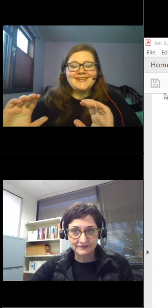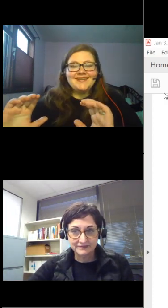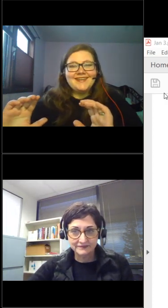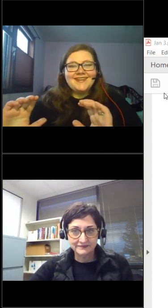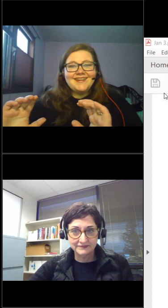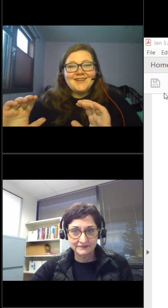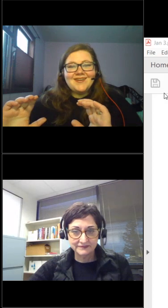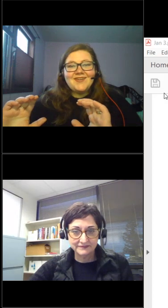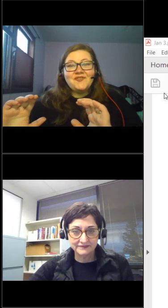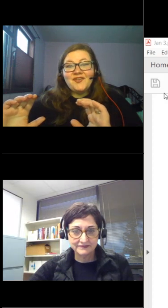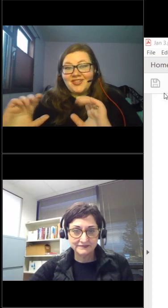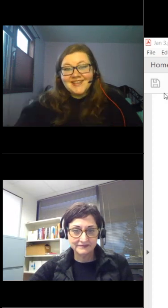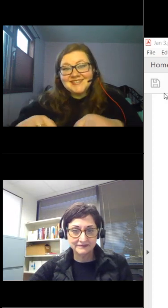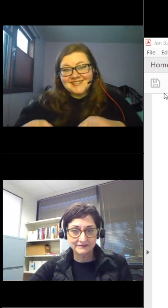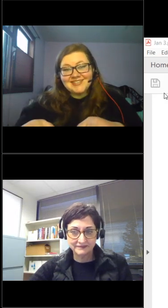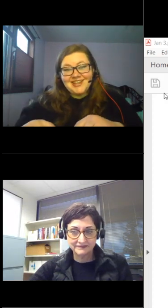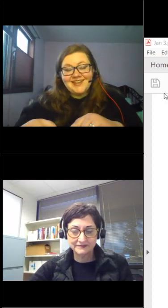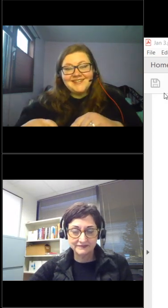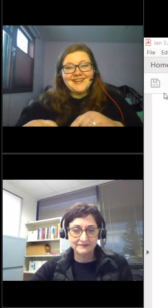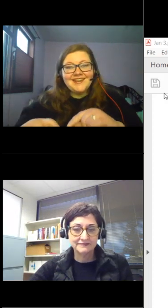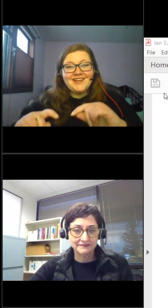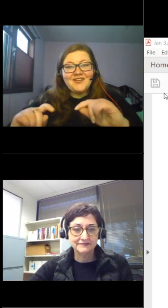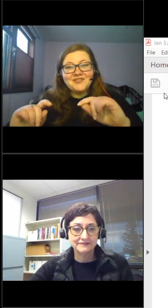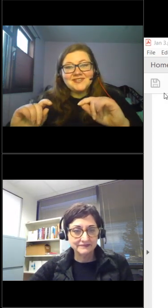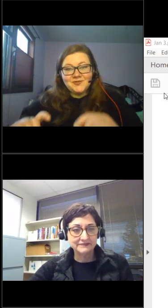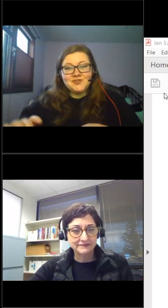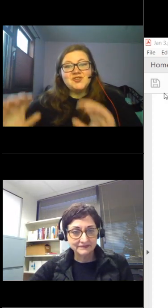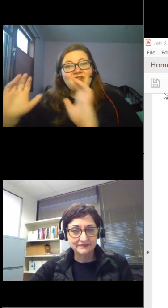it. For this session,